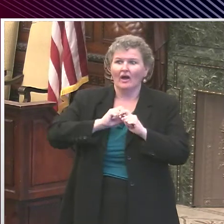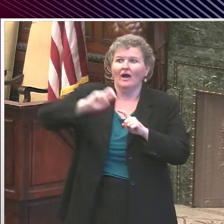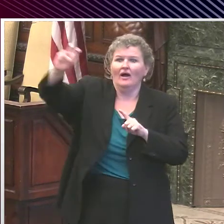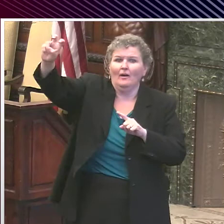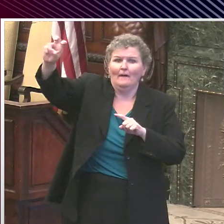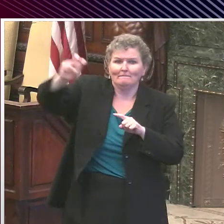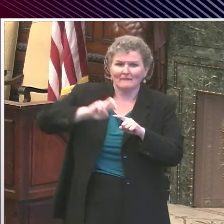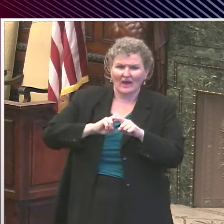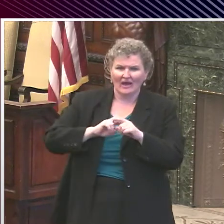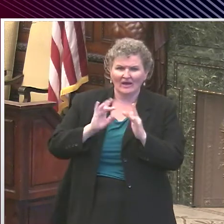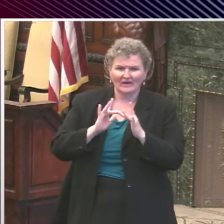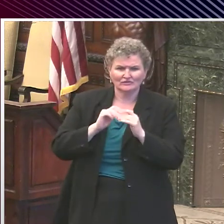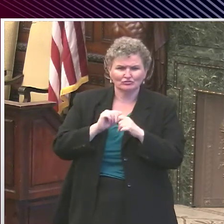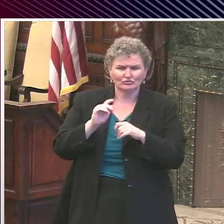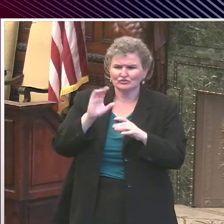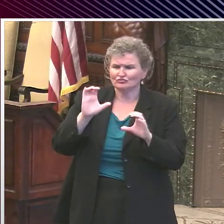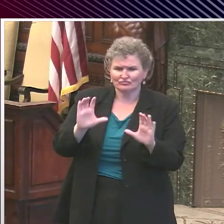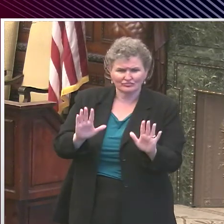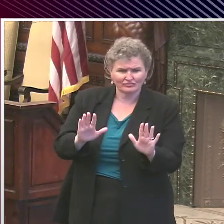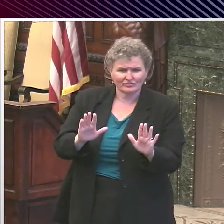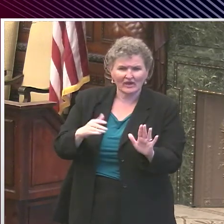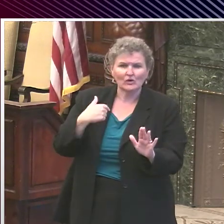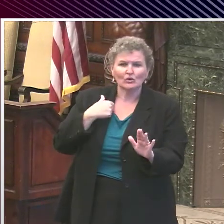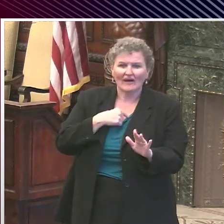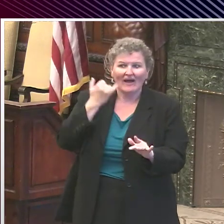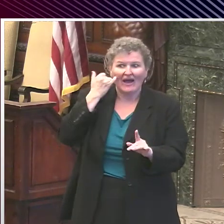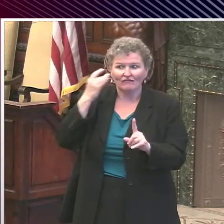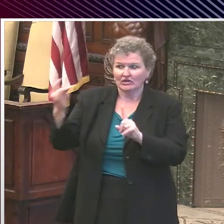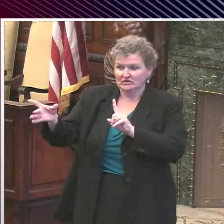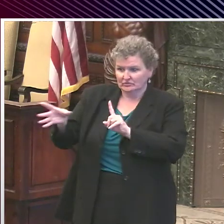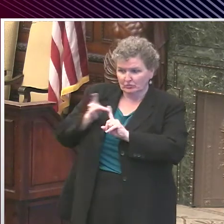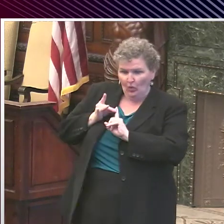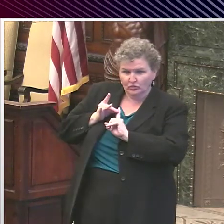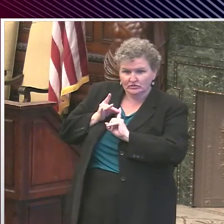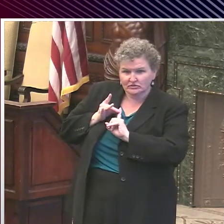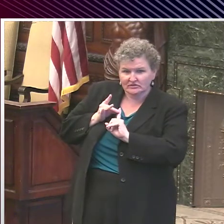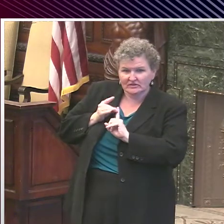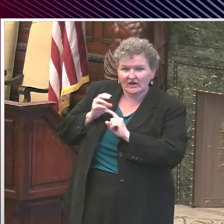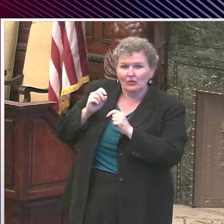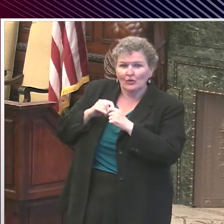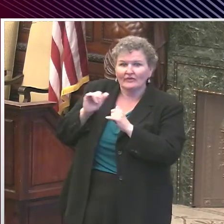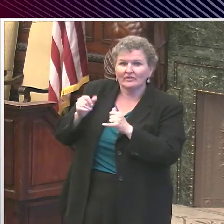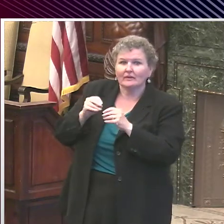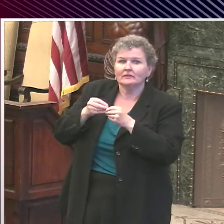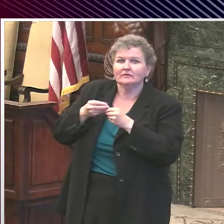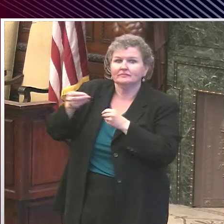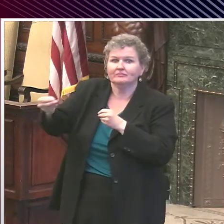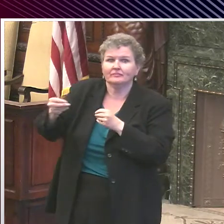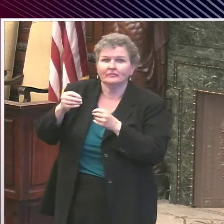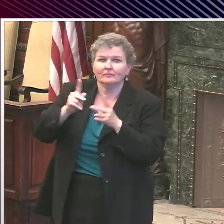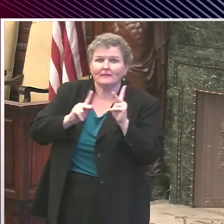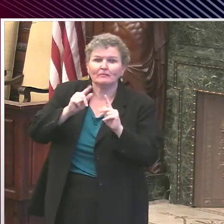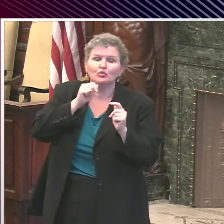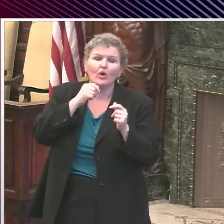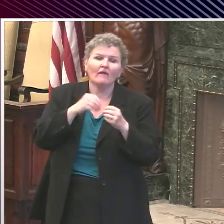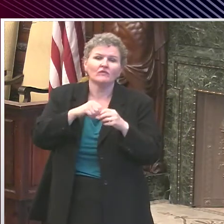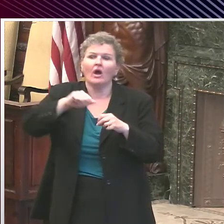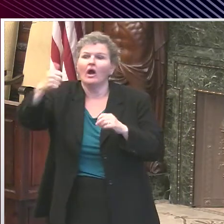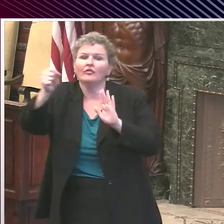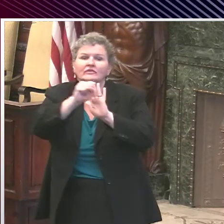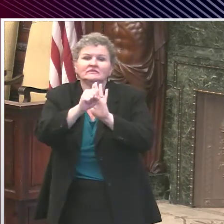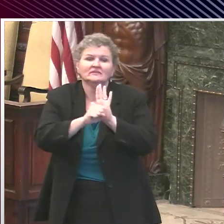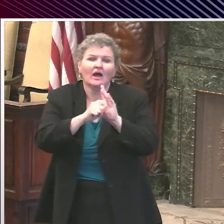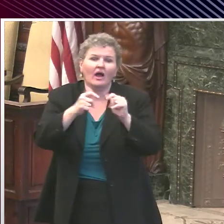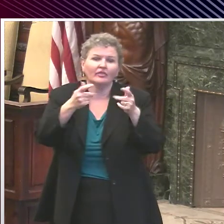start with contact tracing if we have a positive case. We are recommending that people who come in from other places quarantine for 14